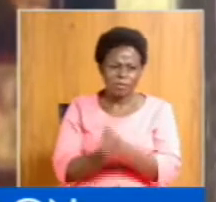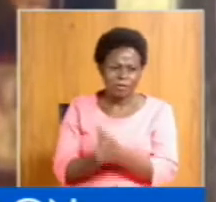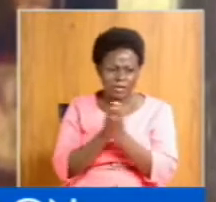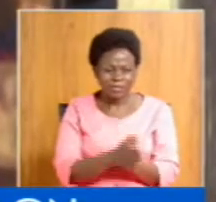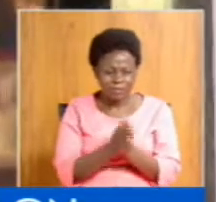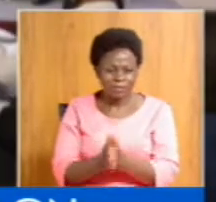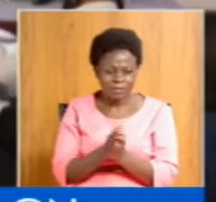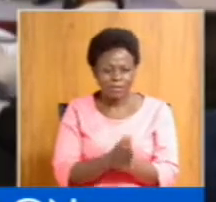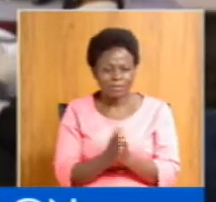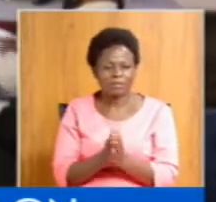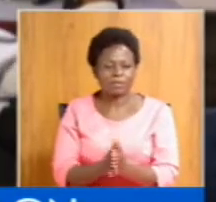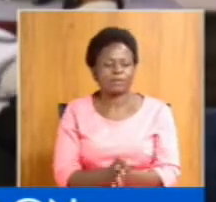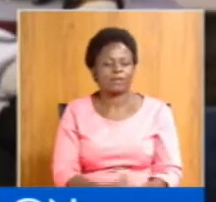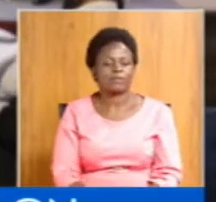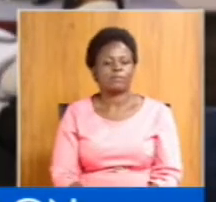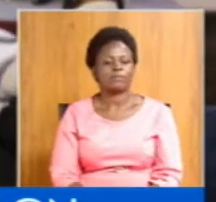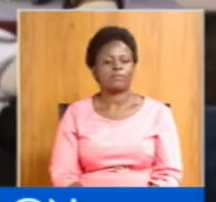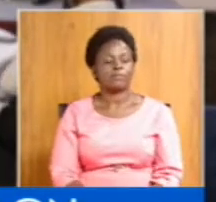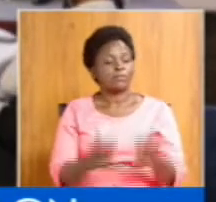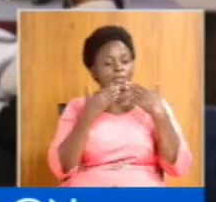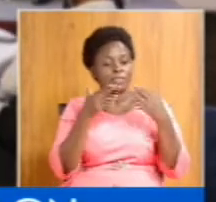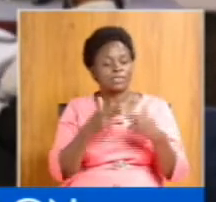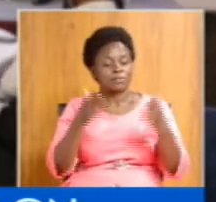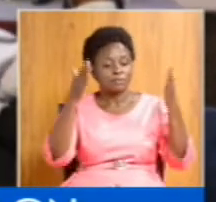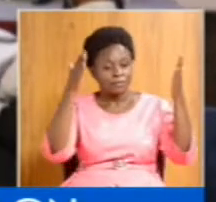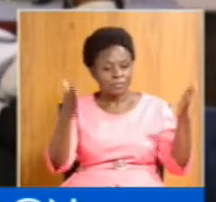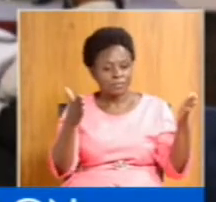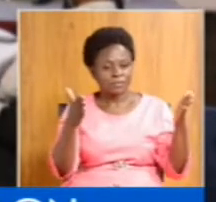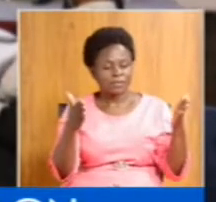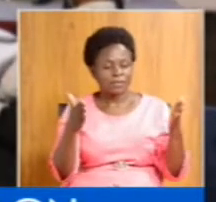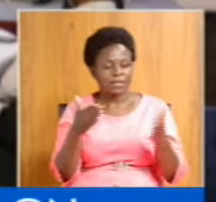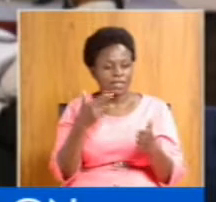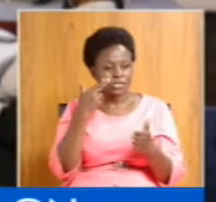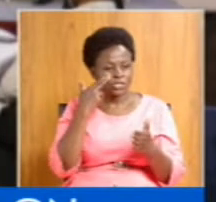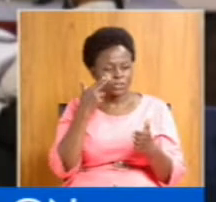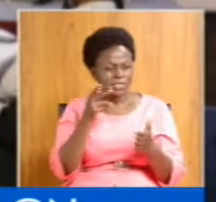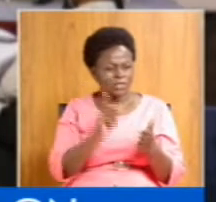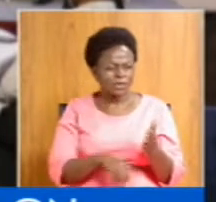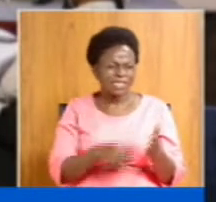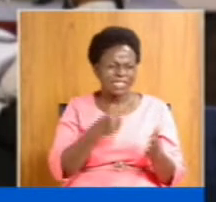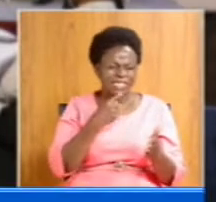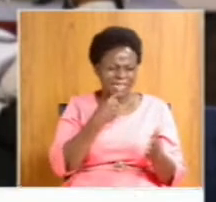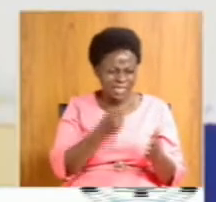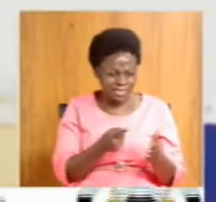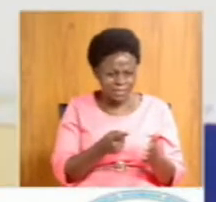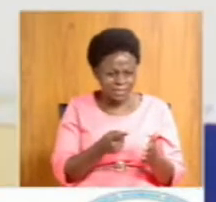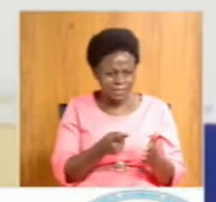Thank you very much. You see, what he just said is the exact